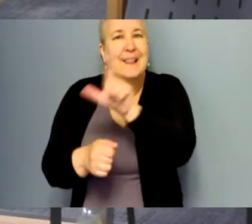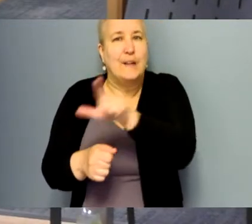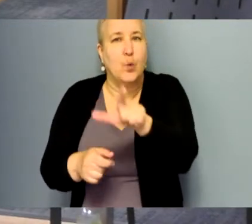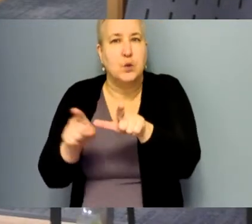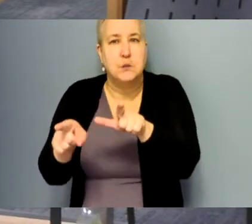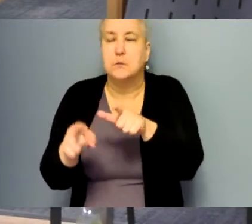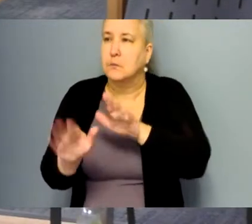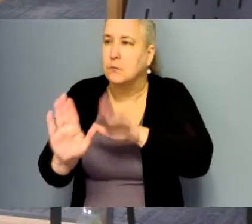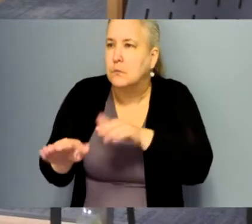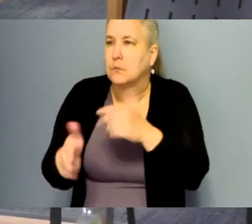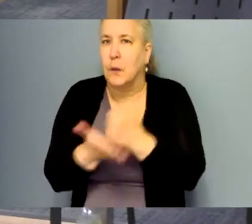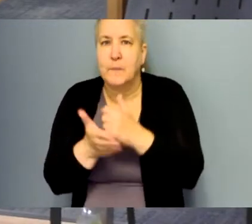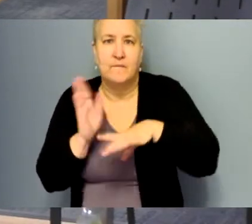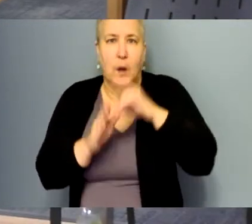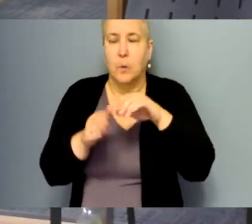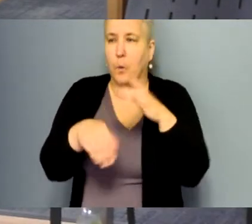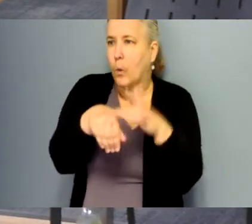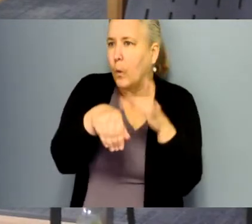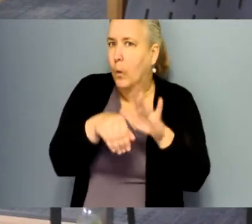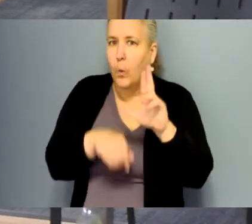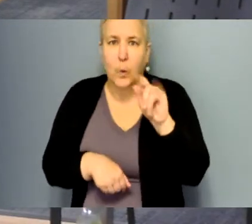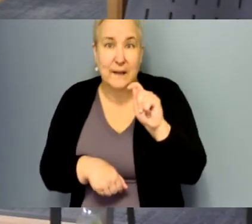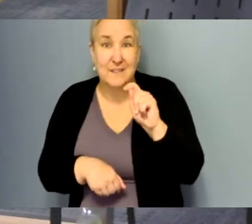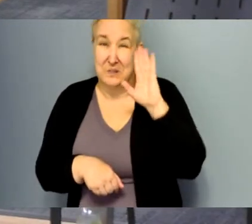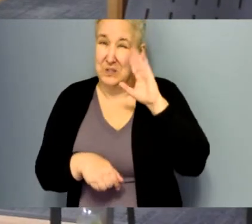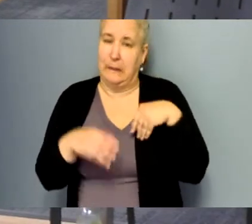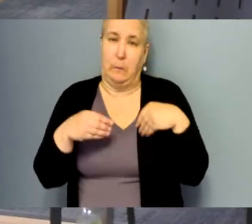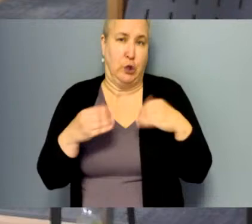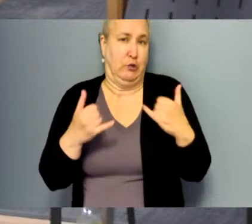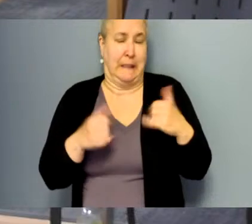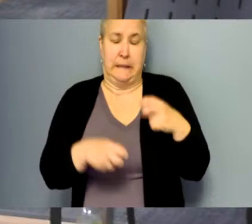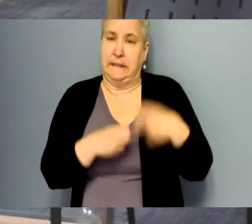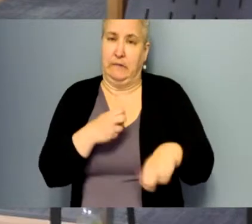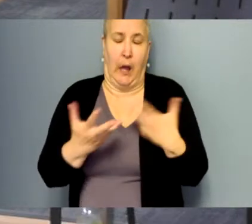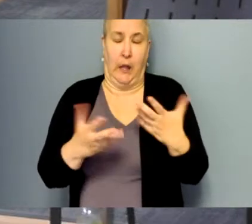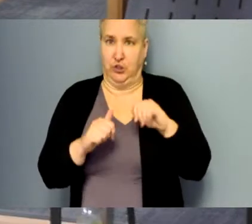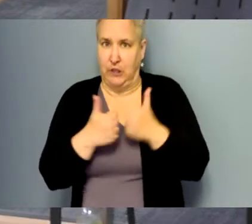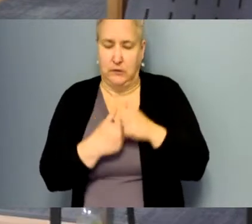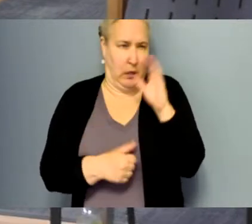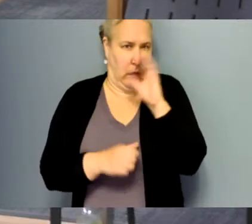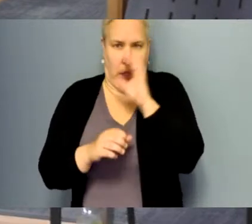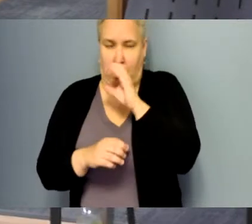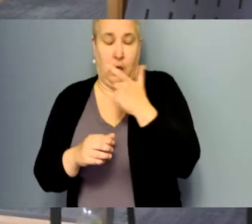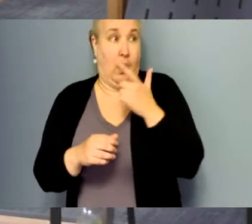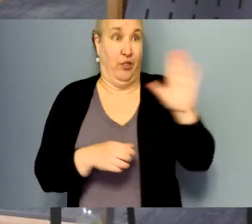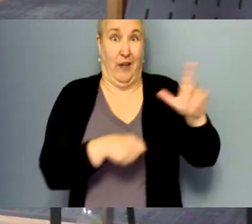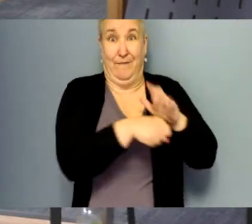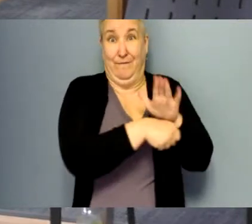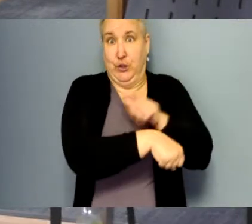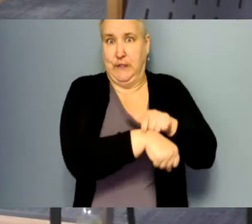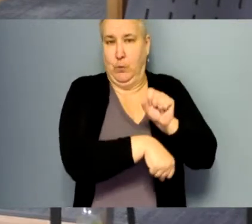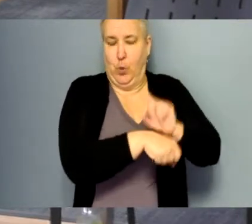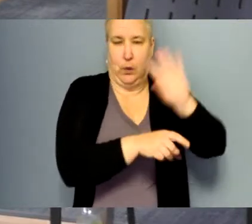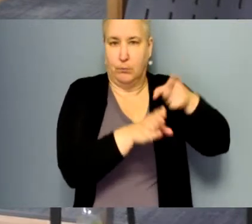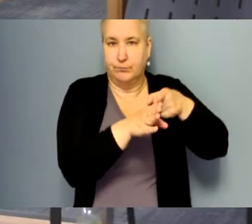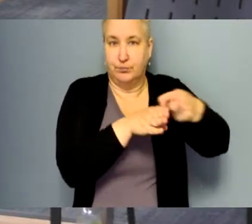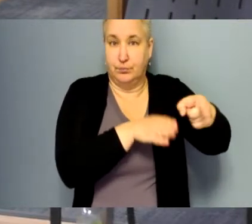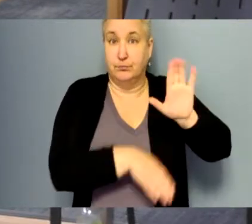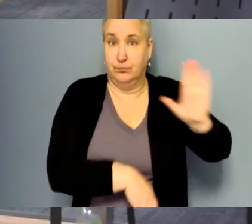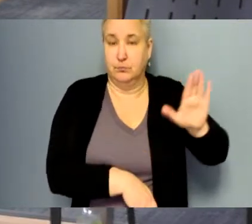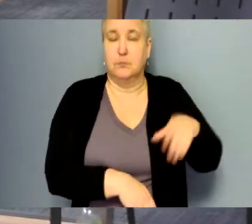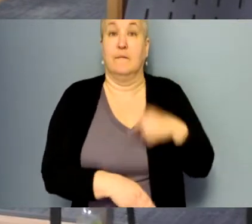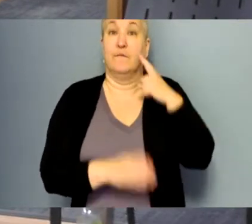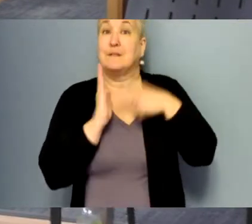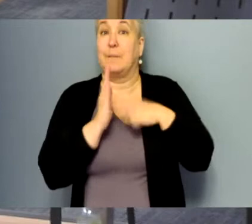help, you know, find open units. It's a very difficult market and it's very challenging to do, but this is the work they do full time. Just to give you an example, in a